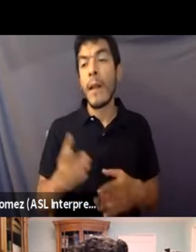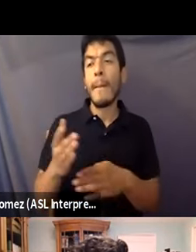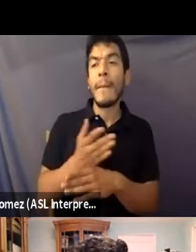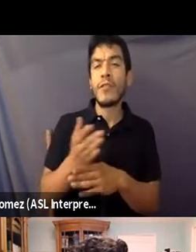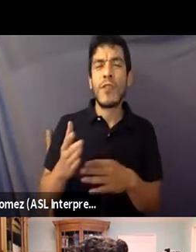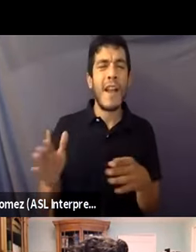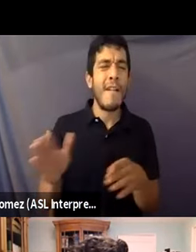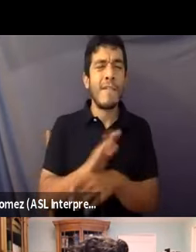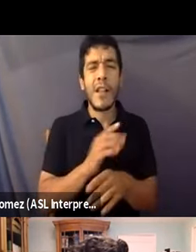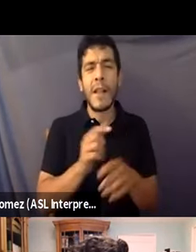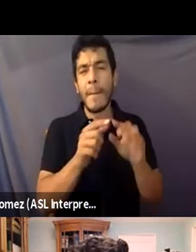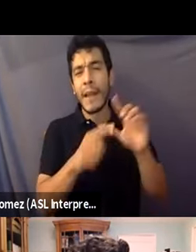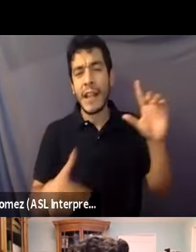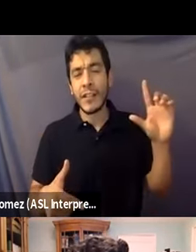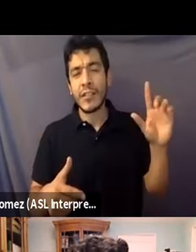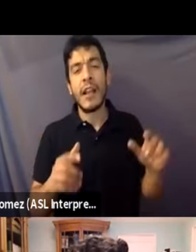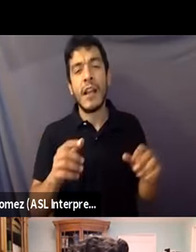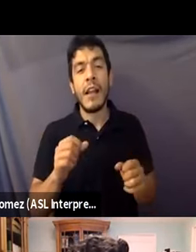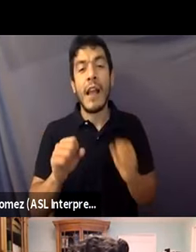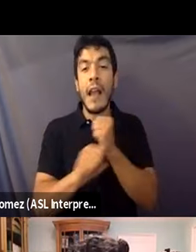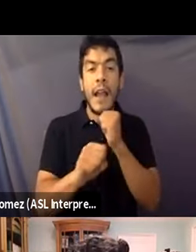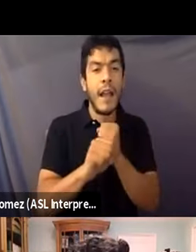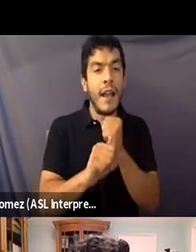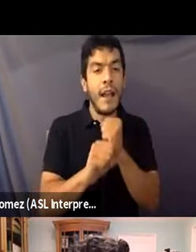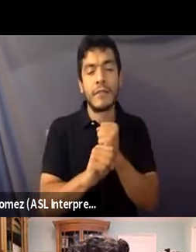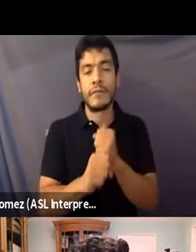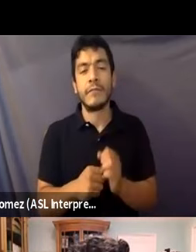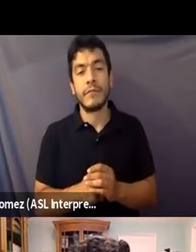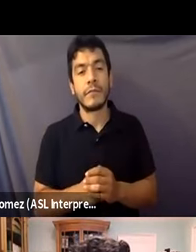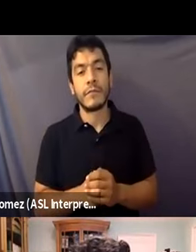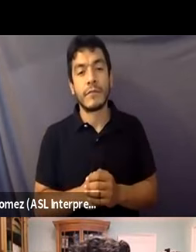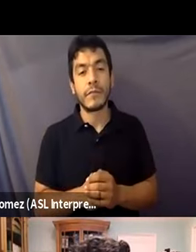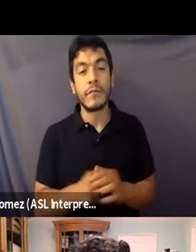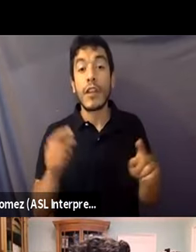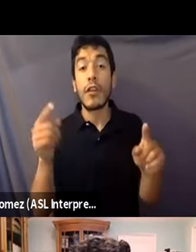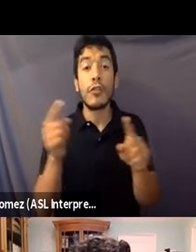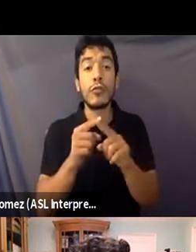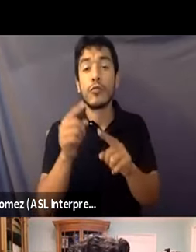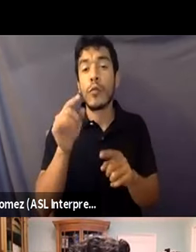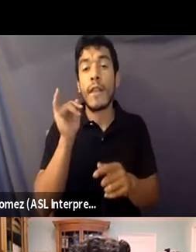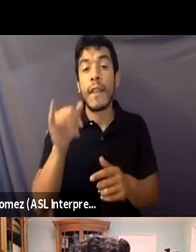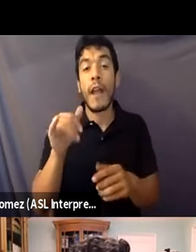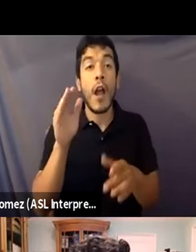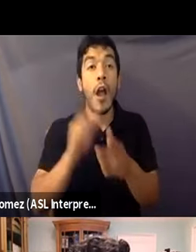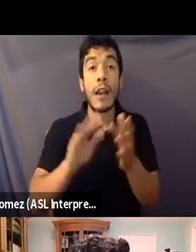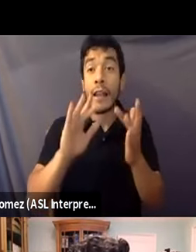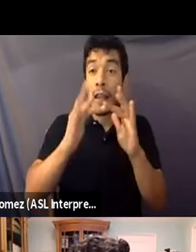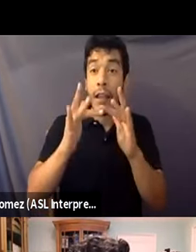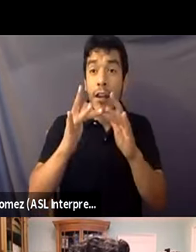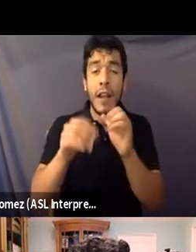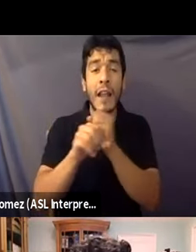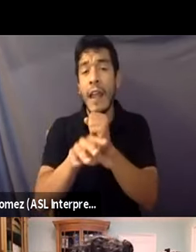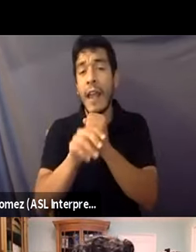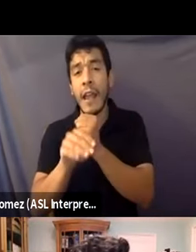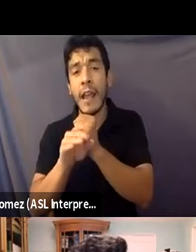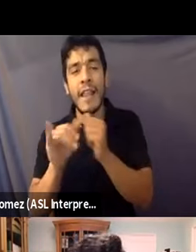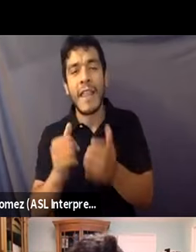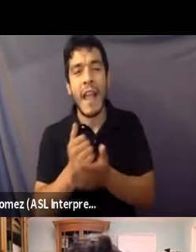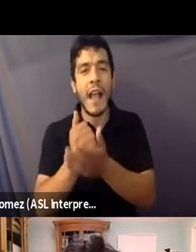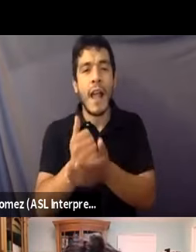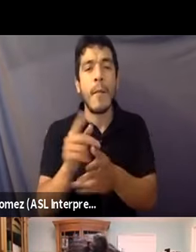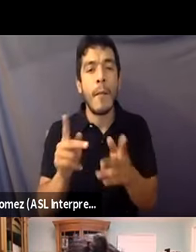ads that our coalition has taken out, to the digital ads that are sort of helping cut through the noise and let people